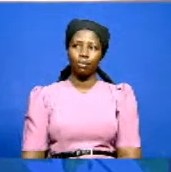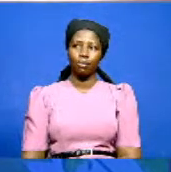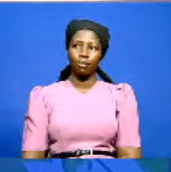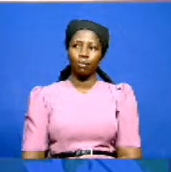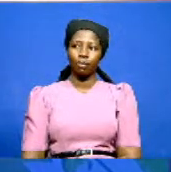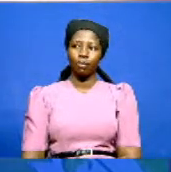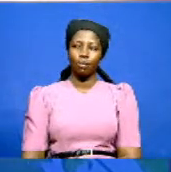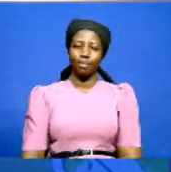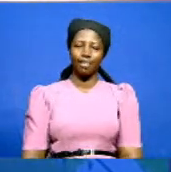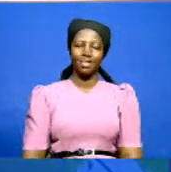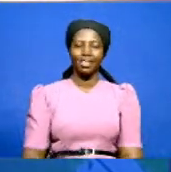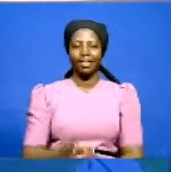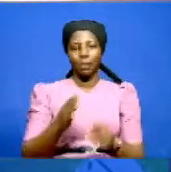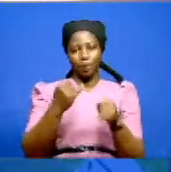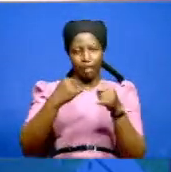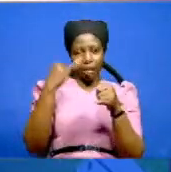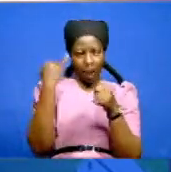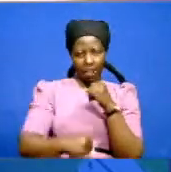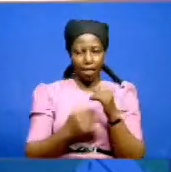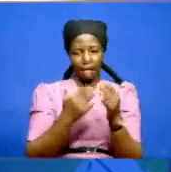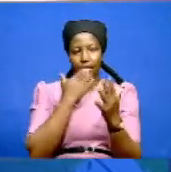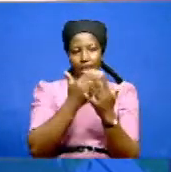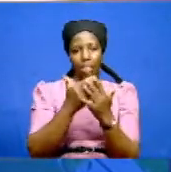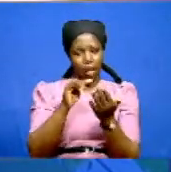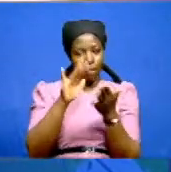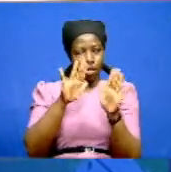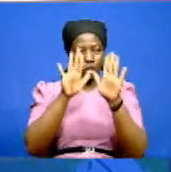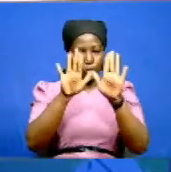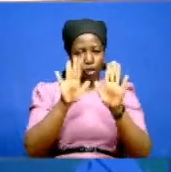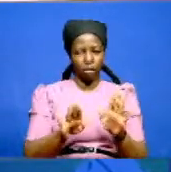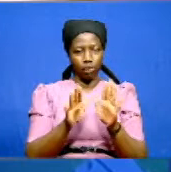The last thanks, the most important.